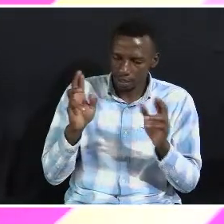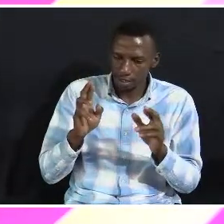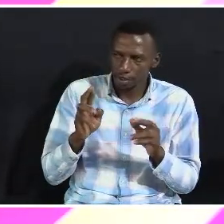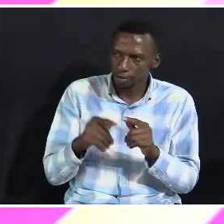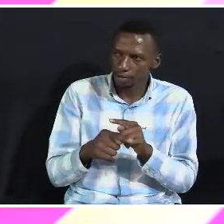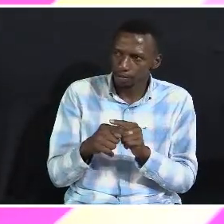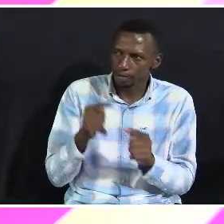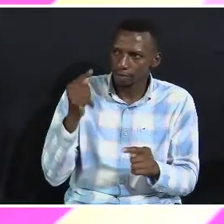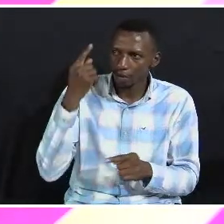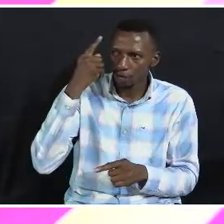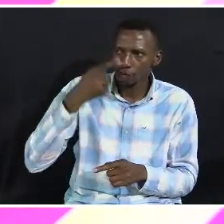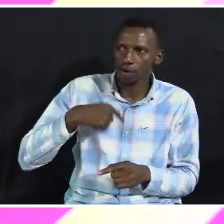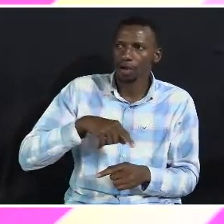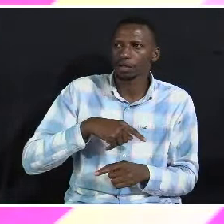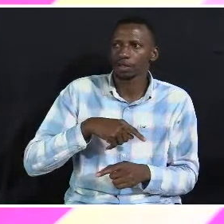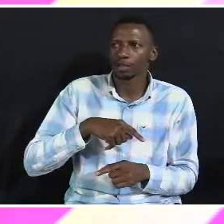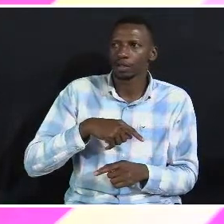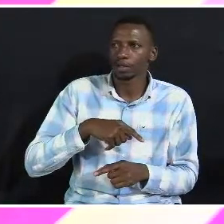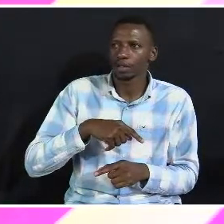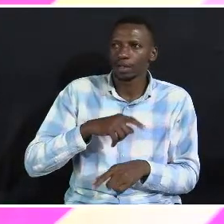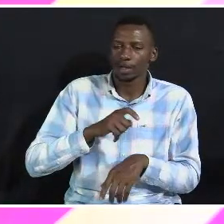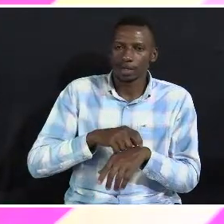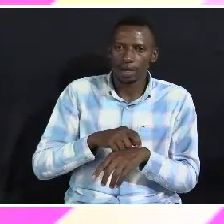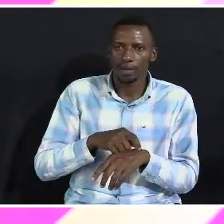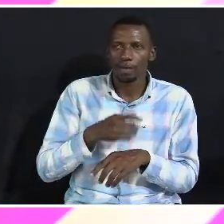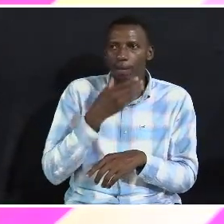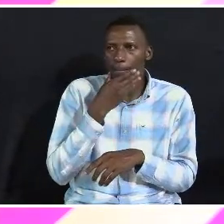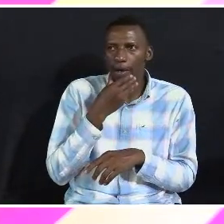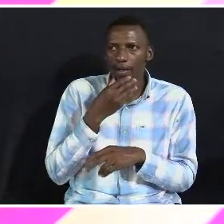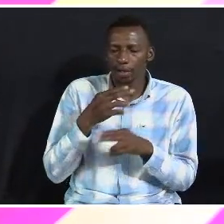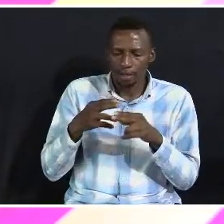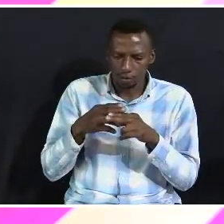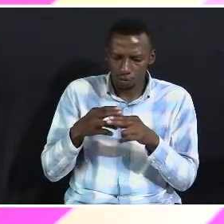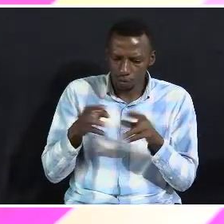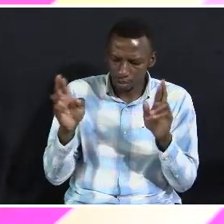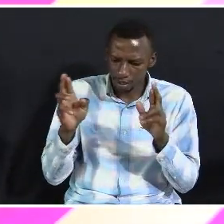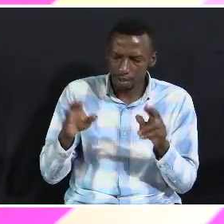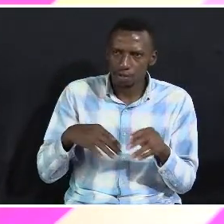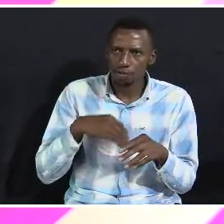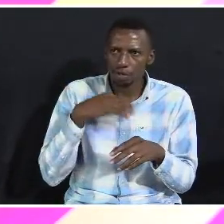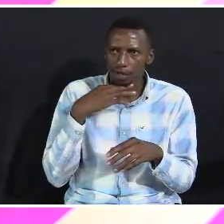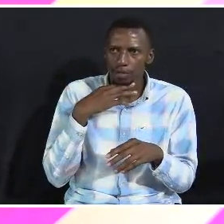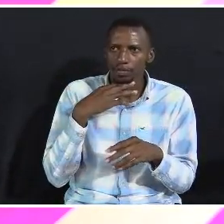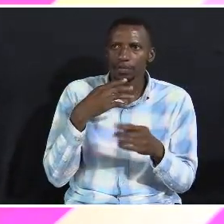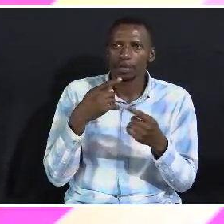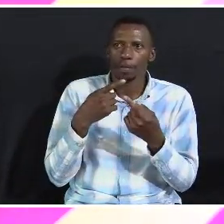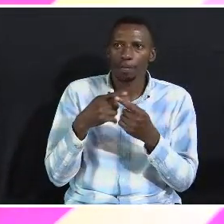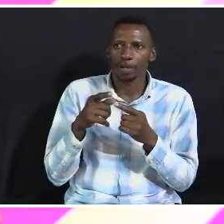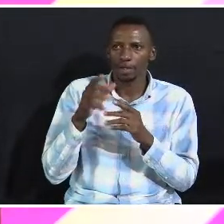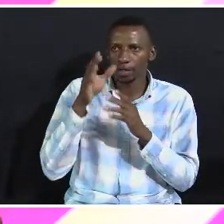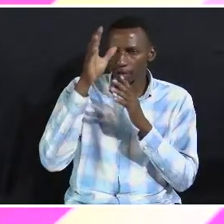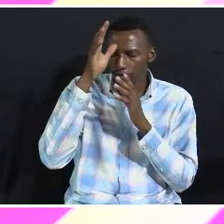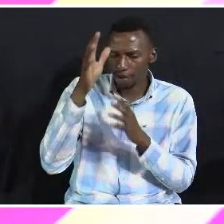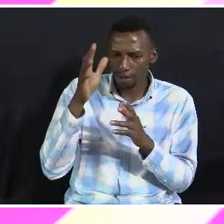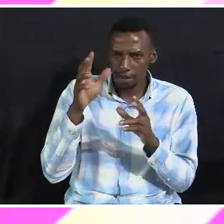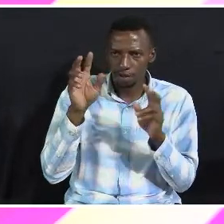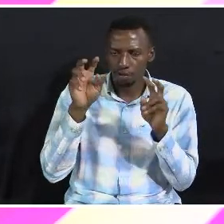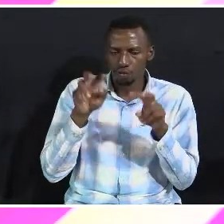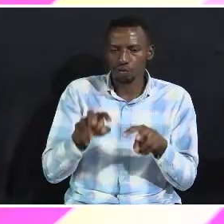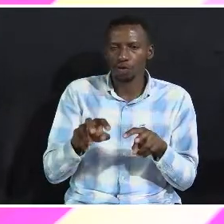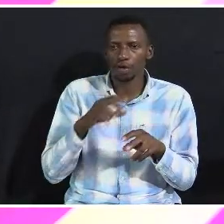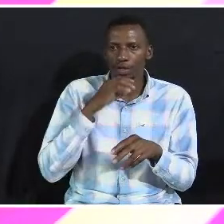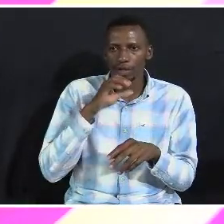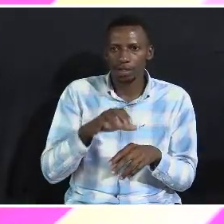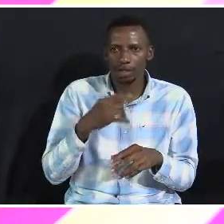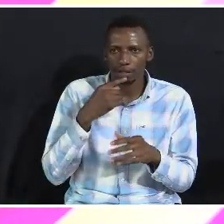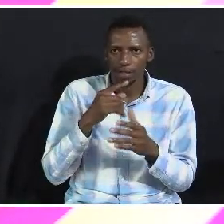stead. When man was doomed to death by transgression of the law of God, the father, looking upon his son,